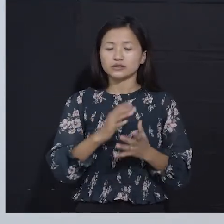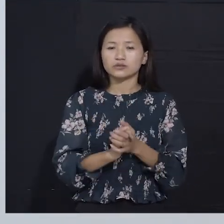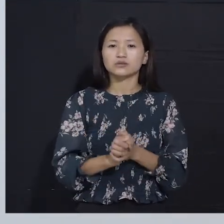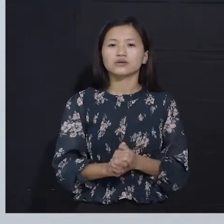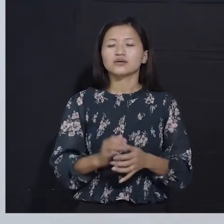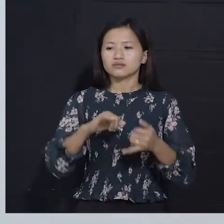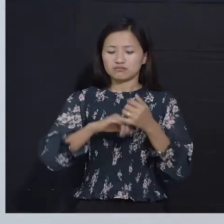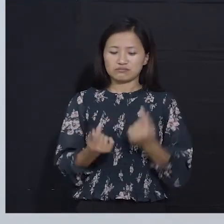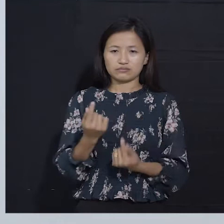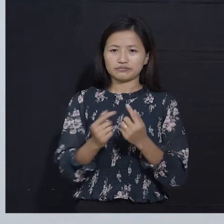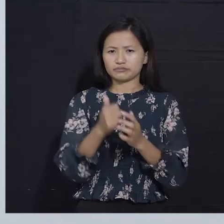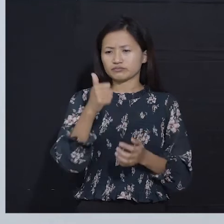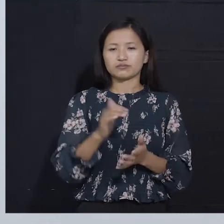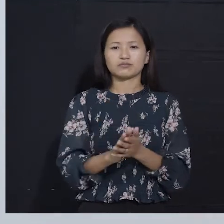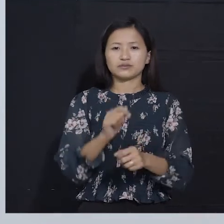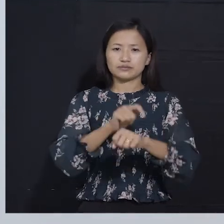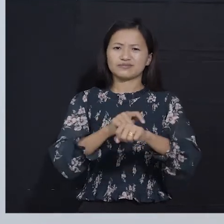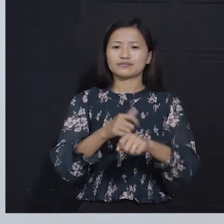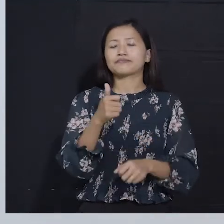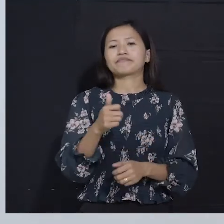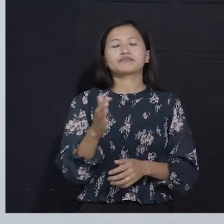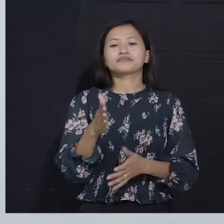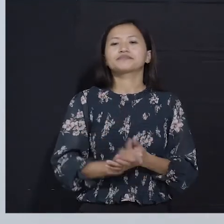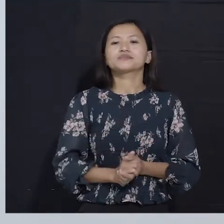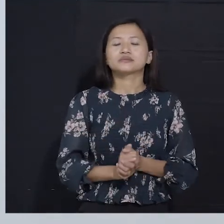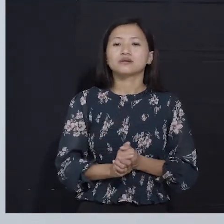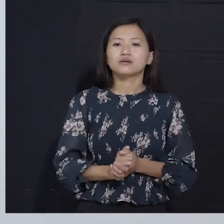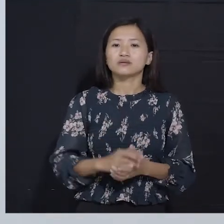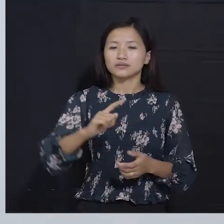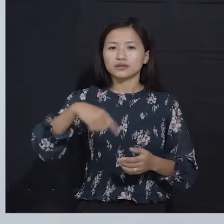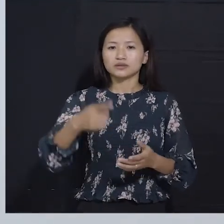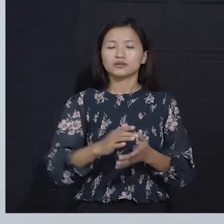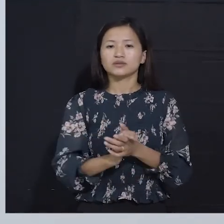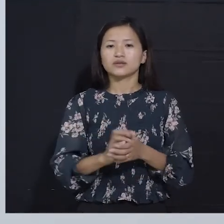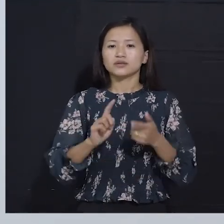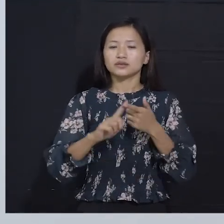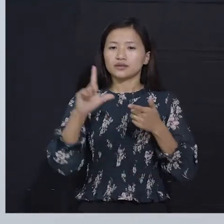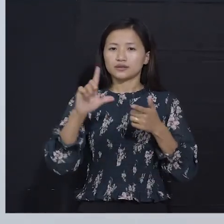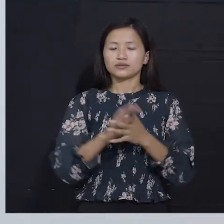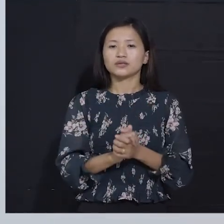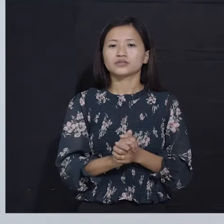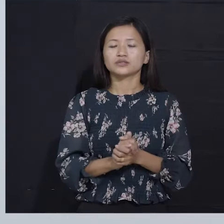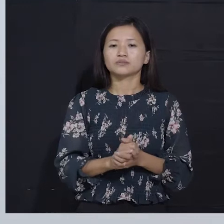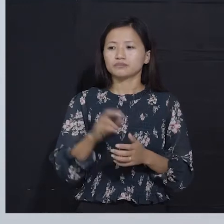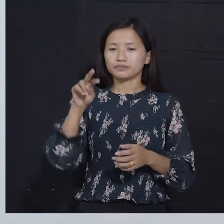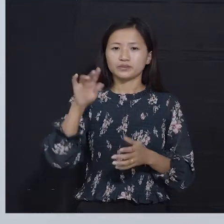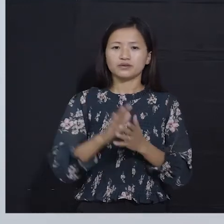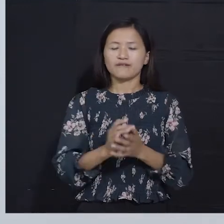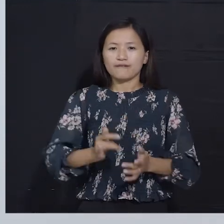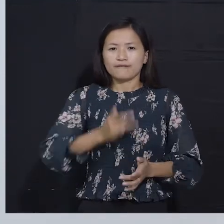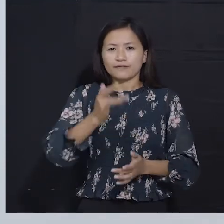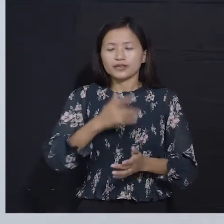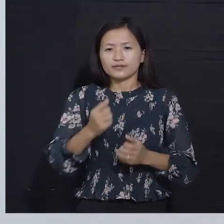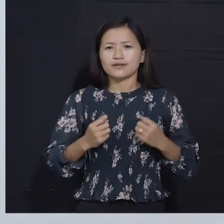not very good at that time, especially by animals, okay? And the next one is elation. Elation is